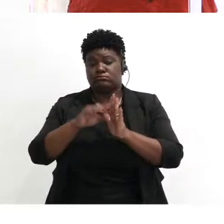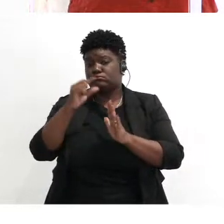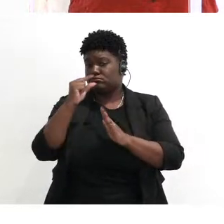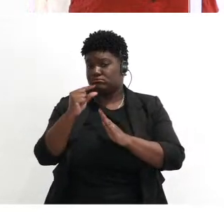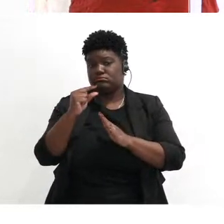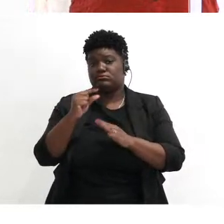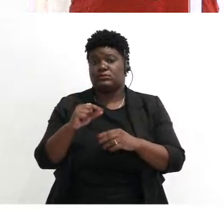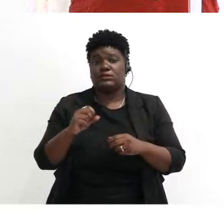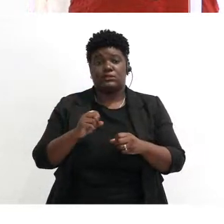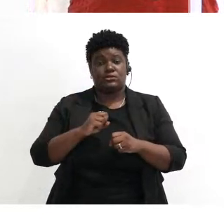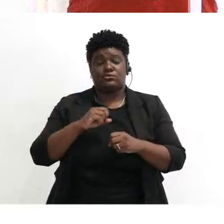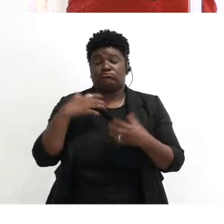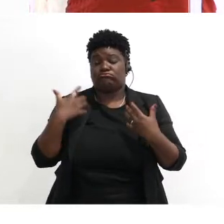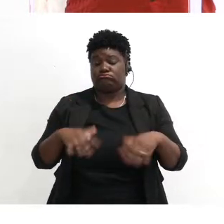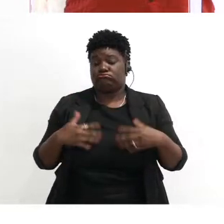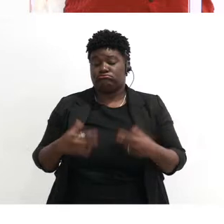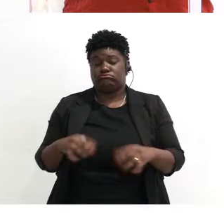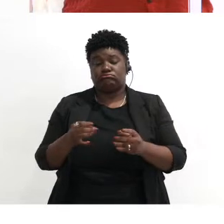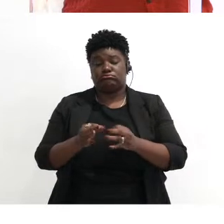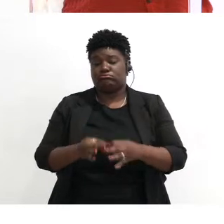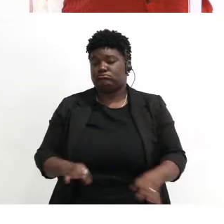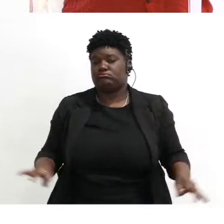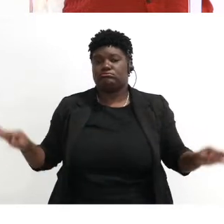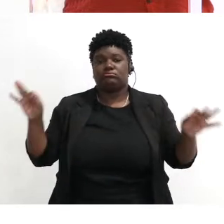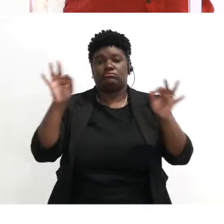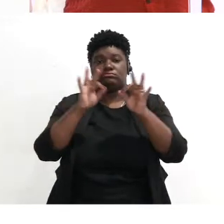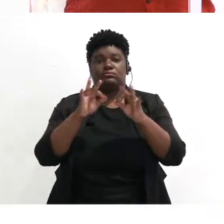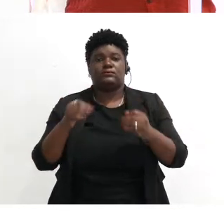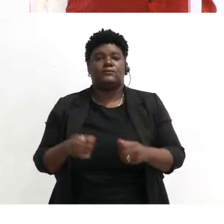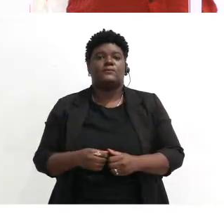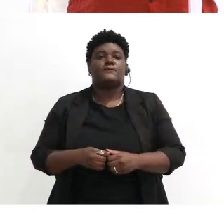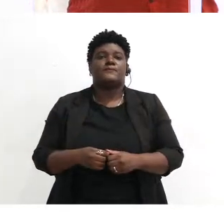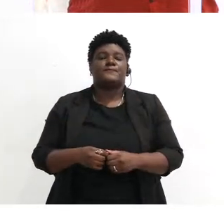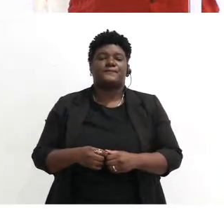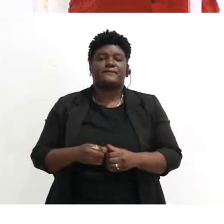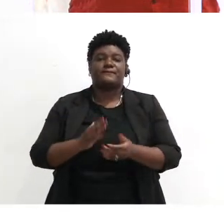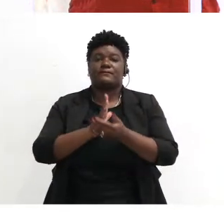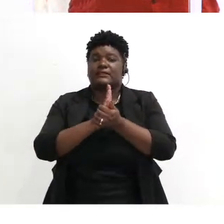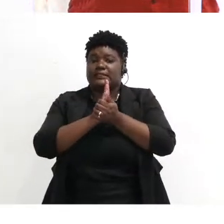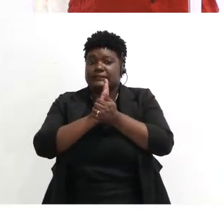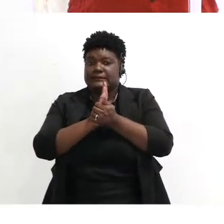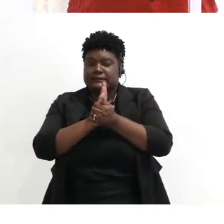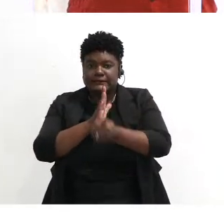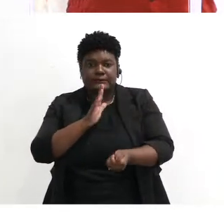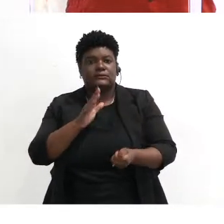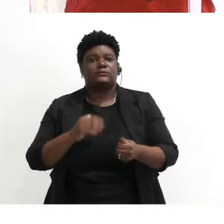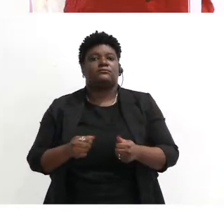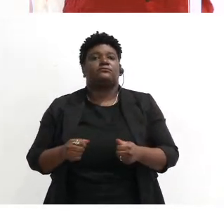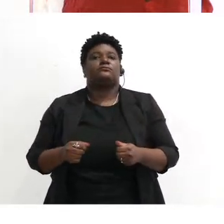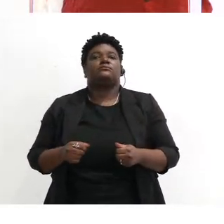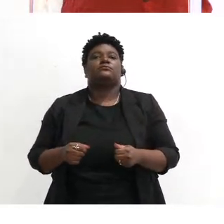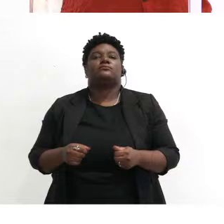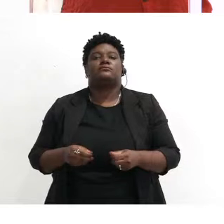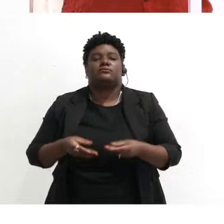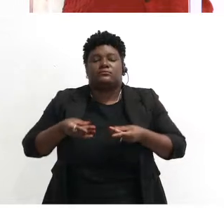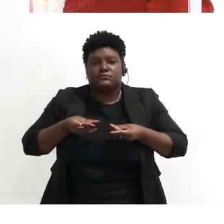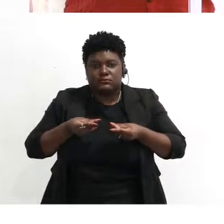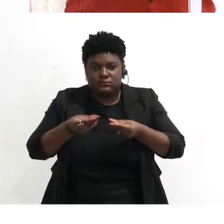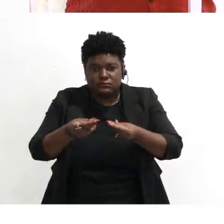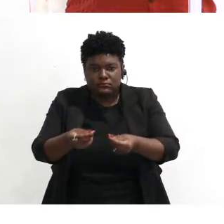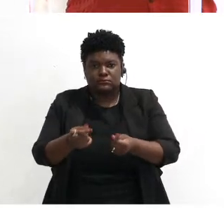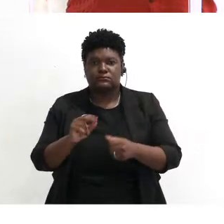So high performance, whatever you want to call it, high performance computing, HPC, or